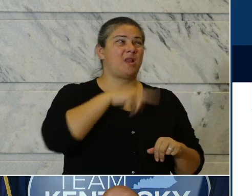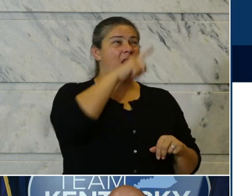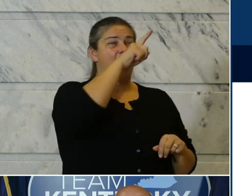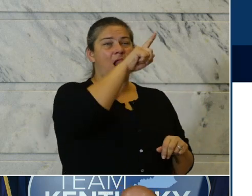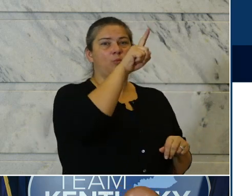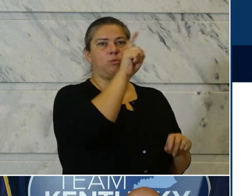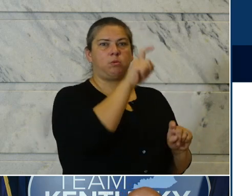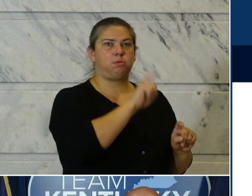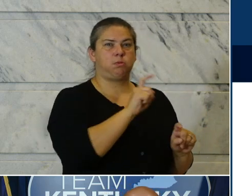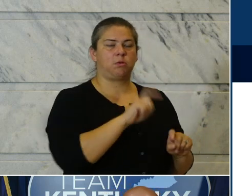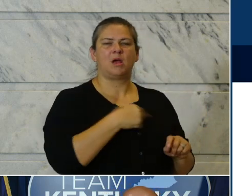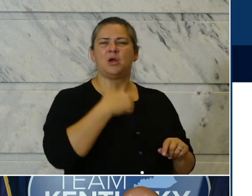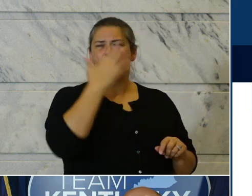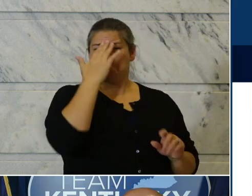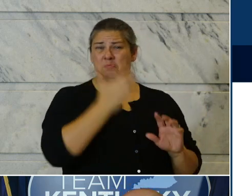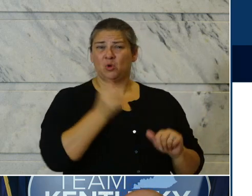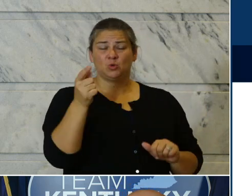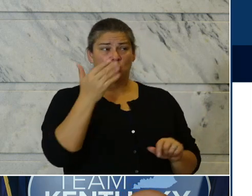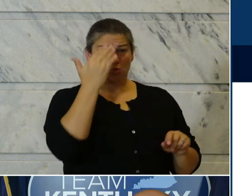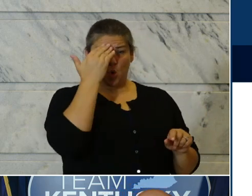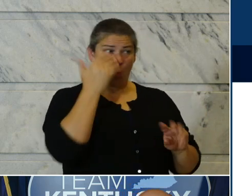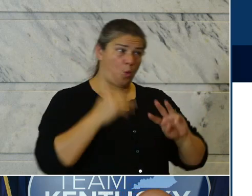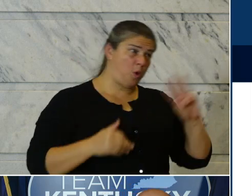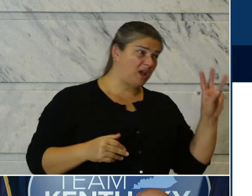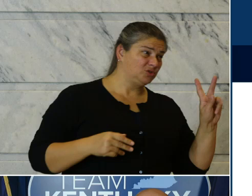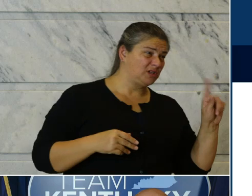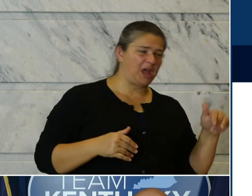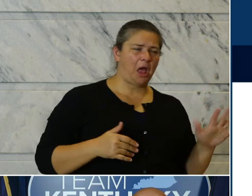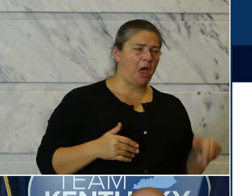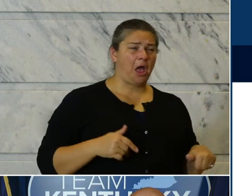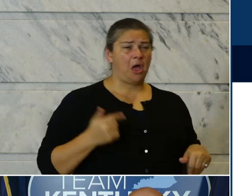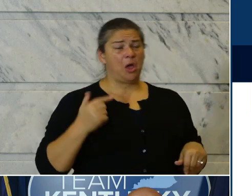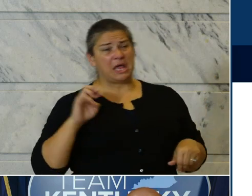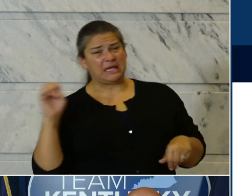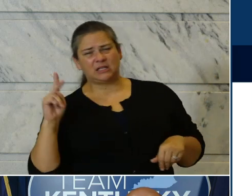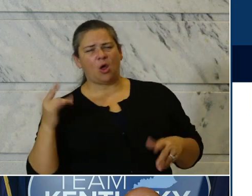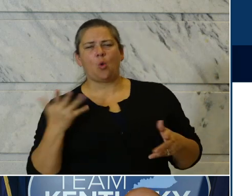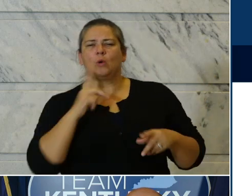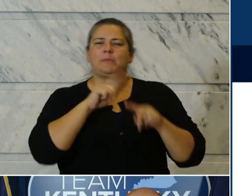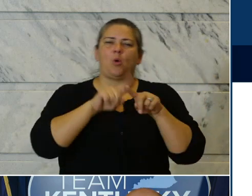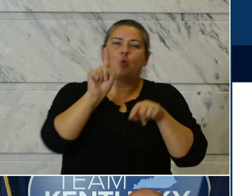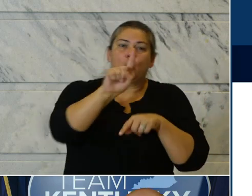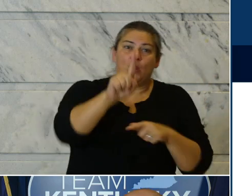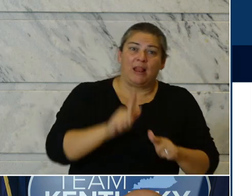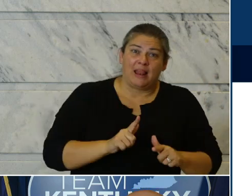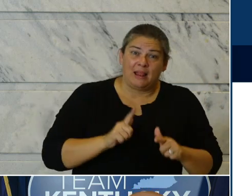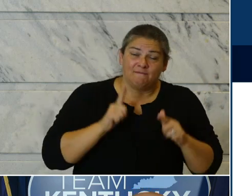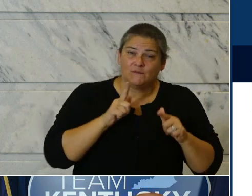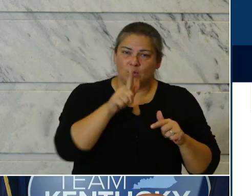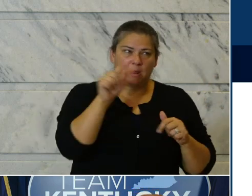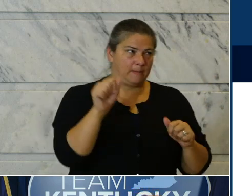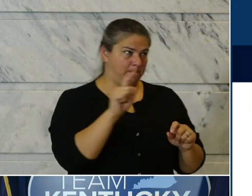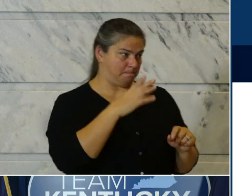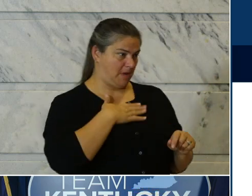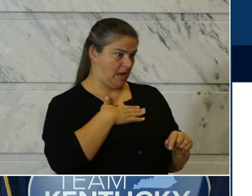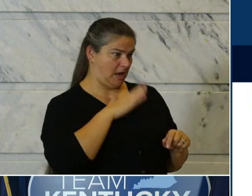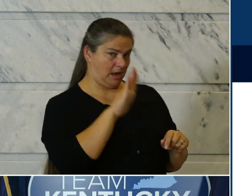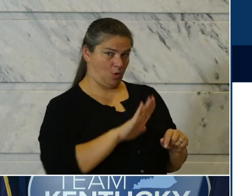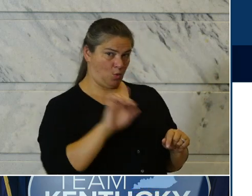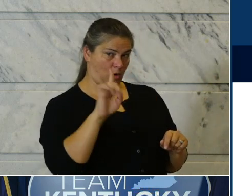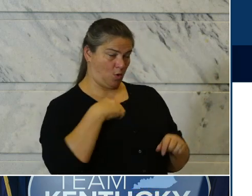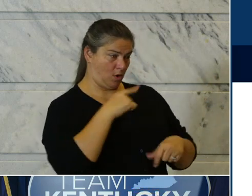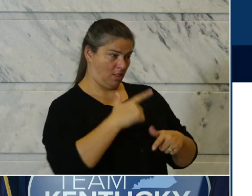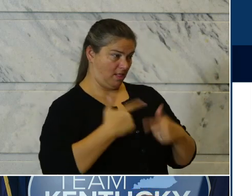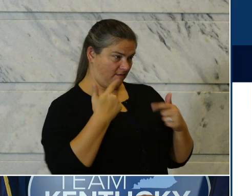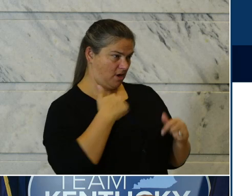in Western Kentucky, what's going on in Eastern Kentucky, but if you want to know what's going on where you live, go there, and you can look at the schools in your area. And then there's